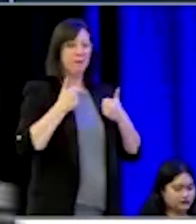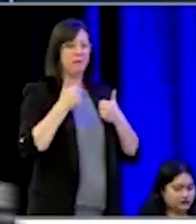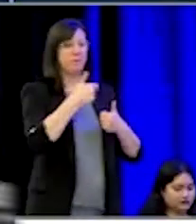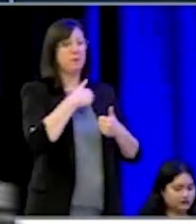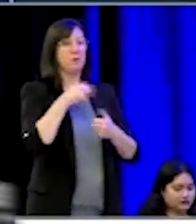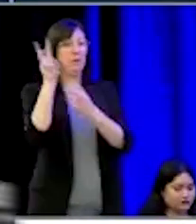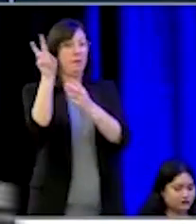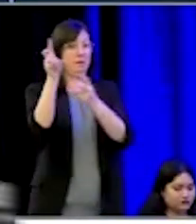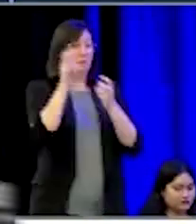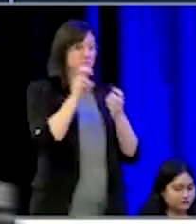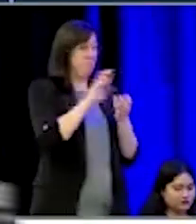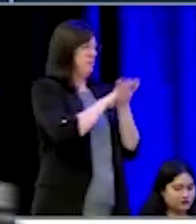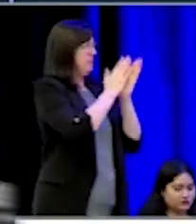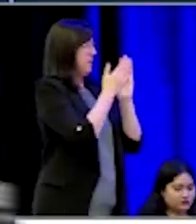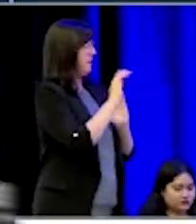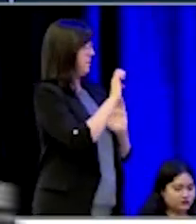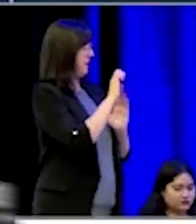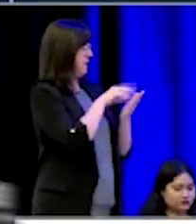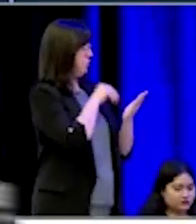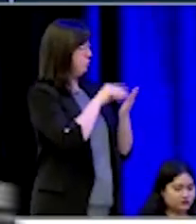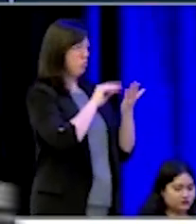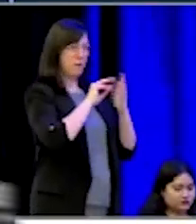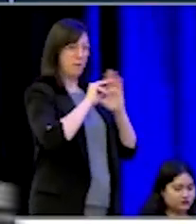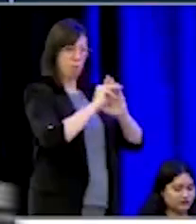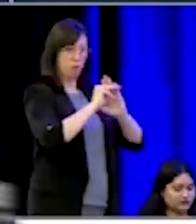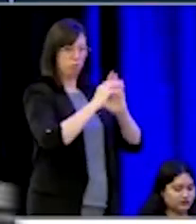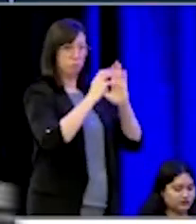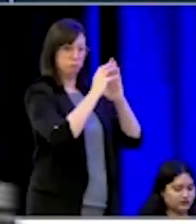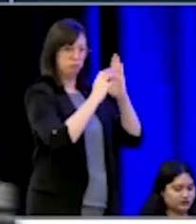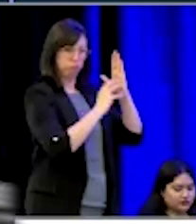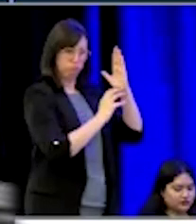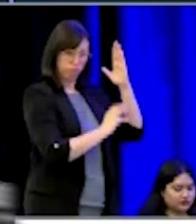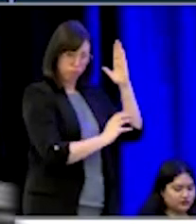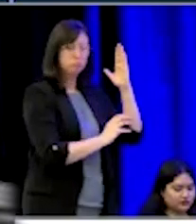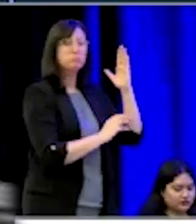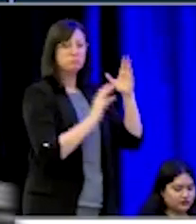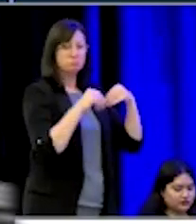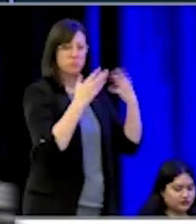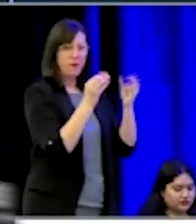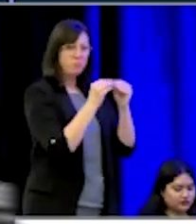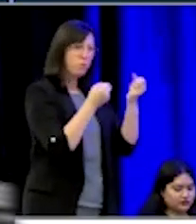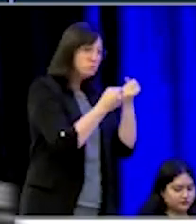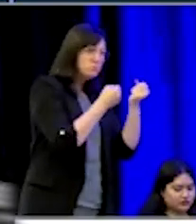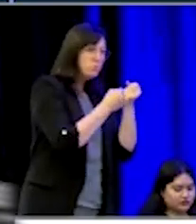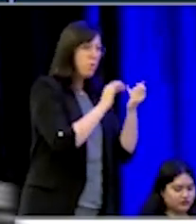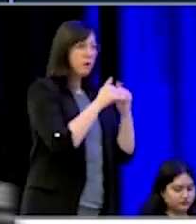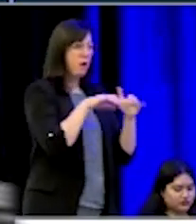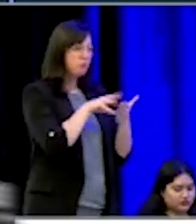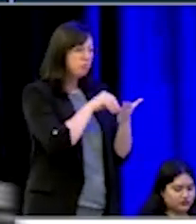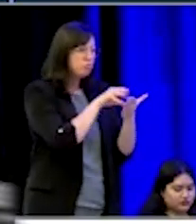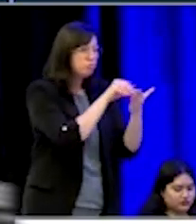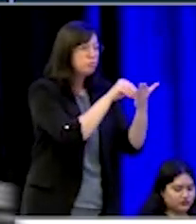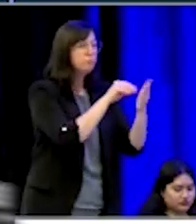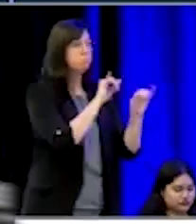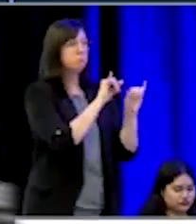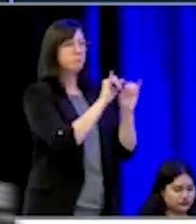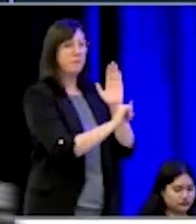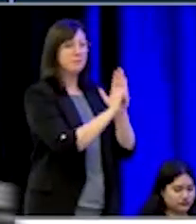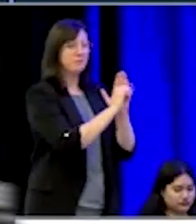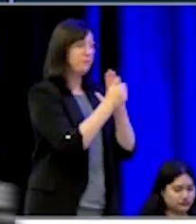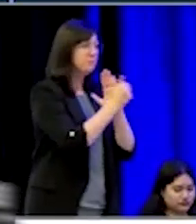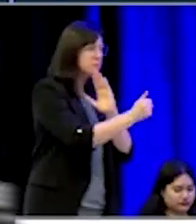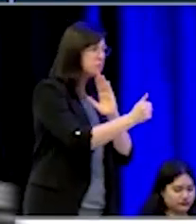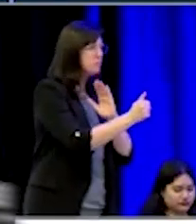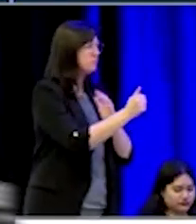skills into e-learning modules for candidates to work through, with additional support from a learning coach to define which skills each